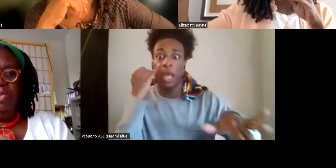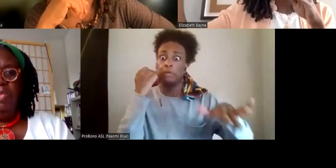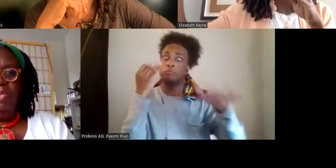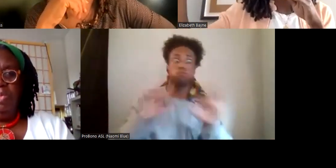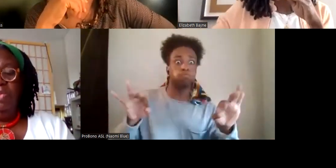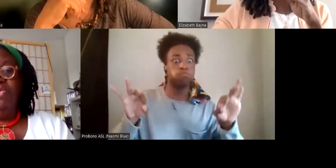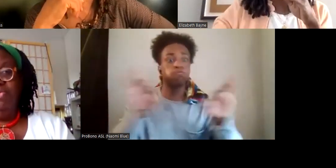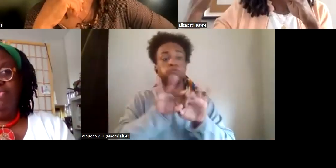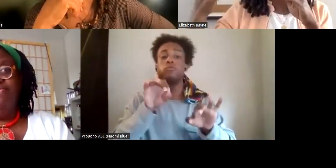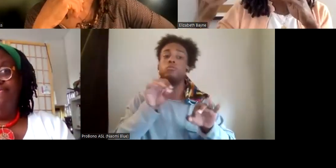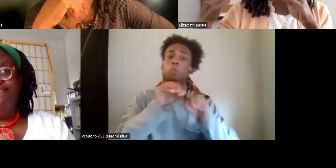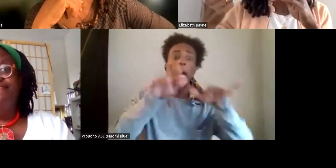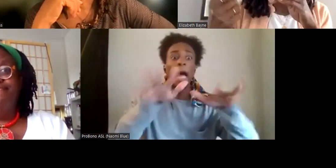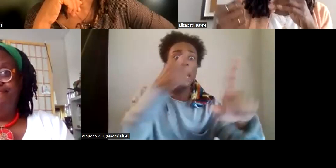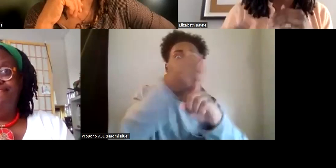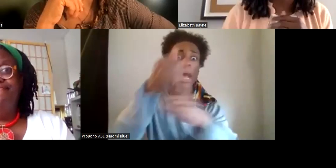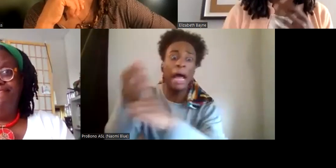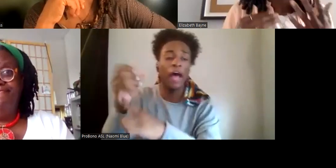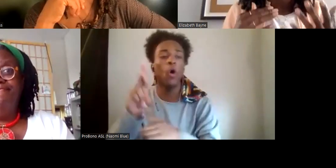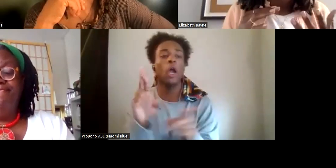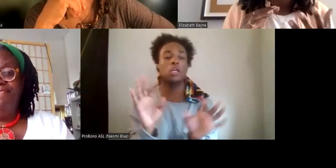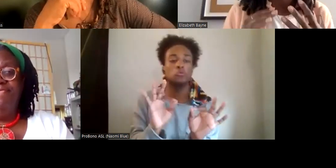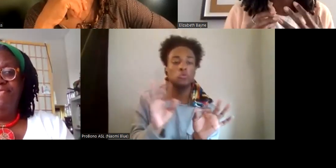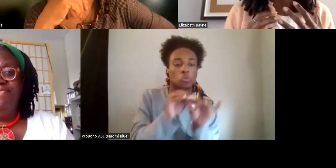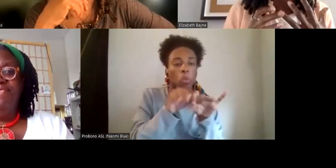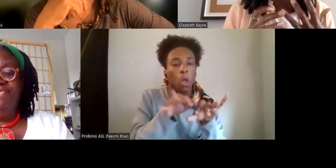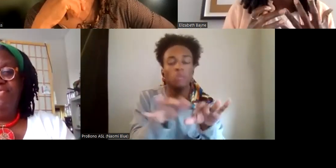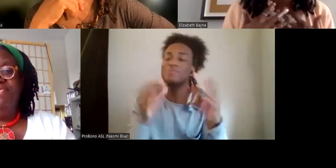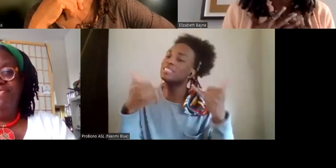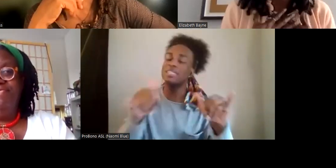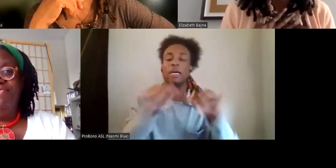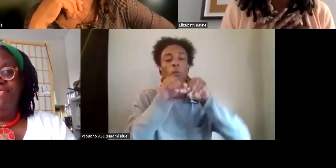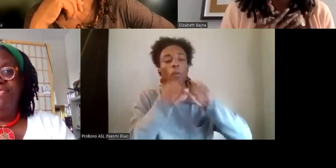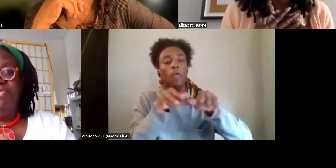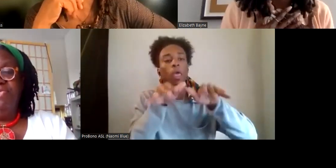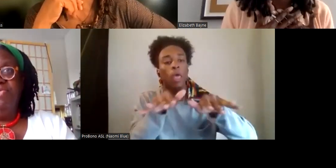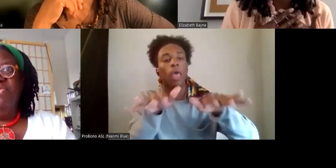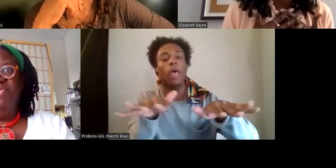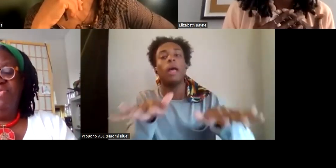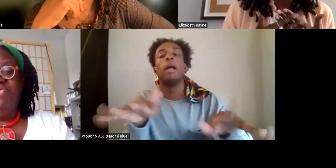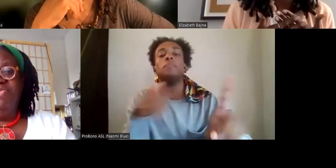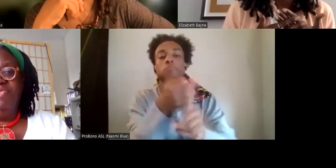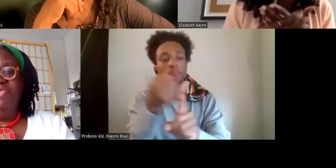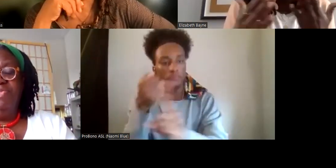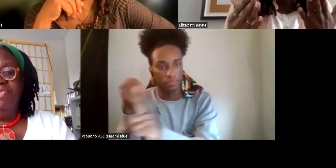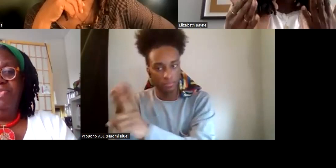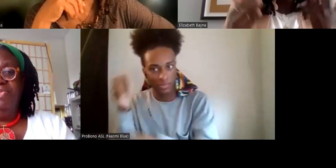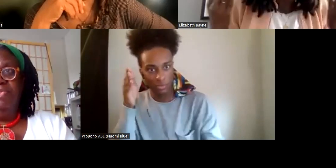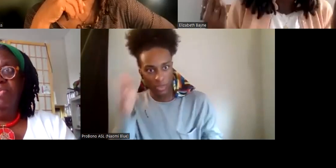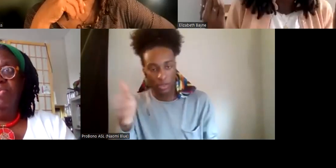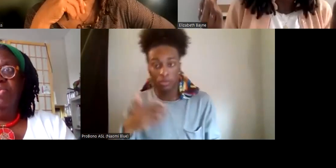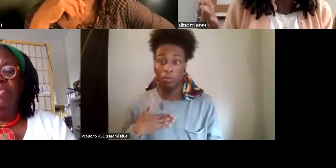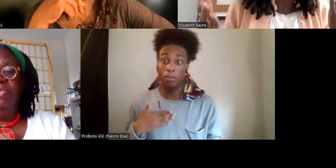and eventually it will circle around and change. I mean, my film, I did